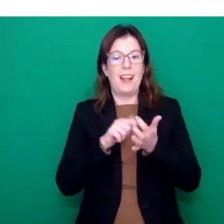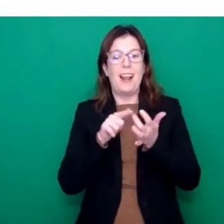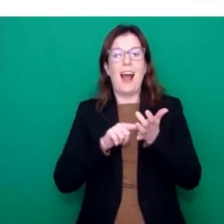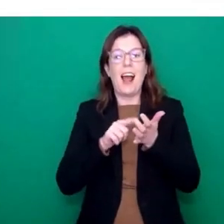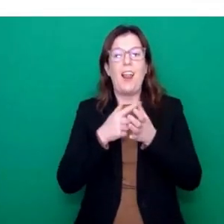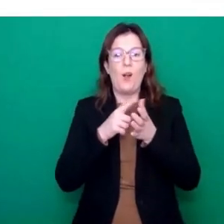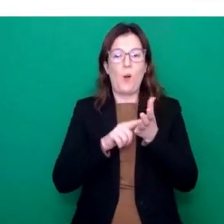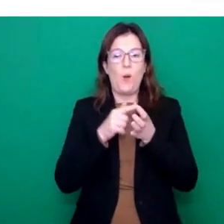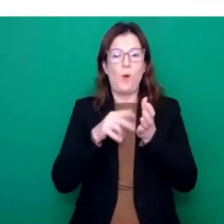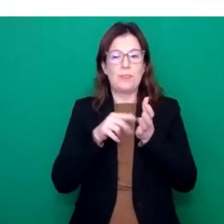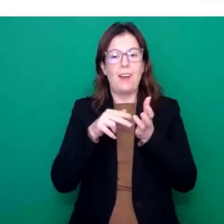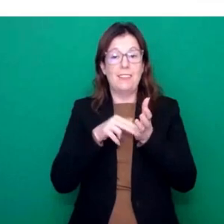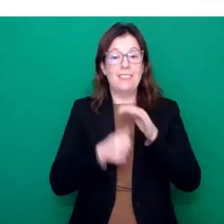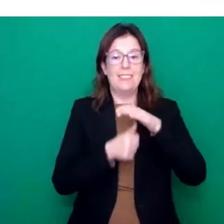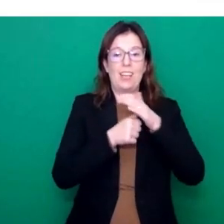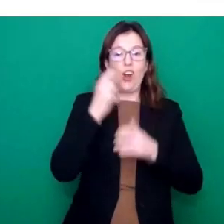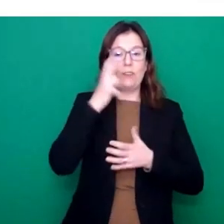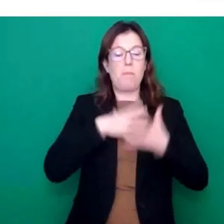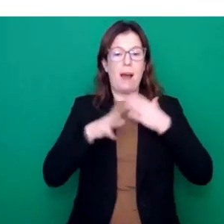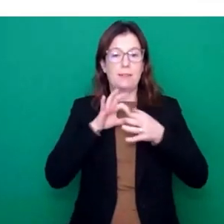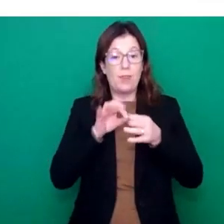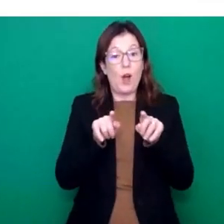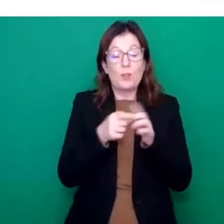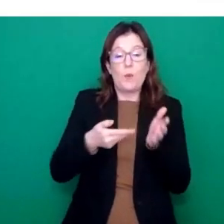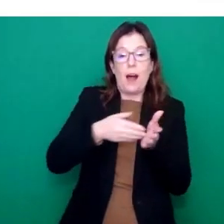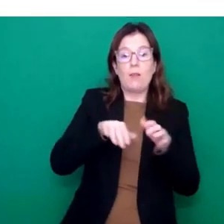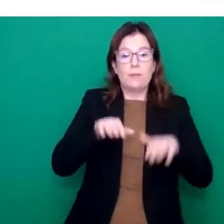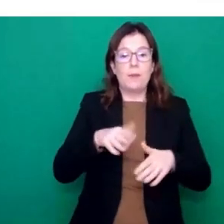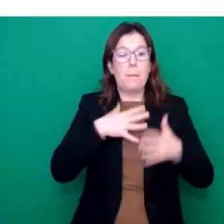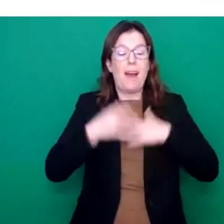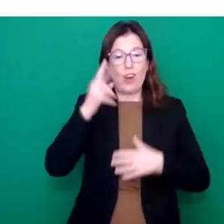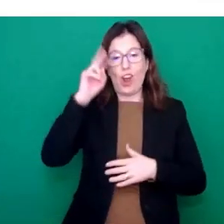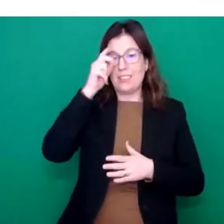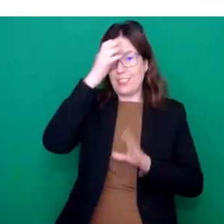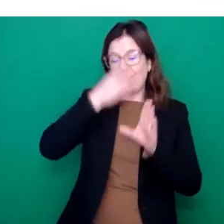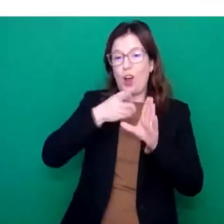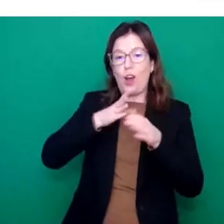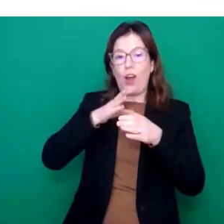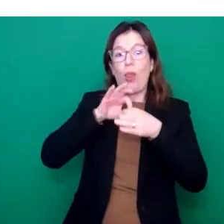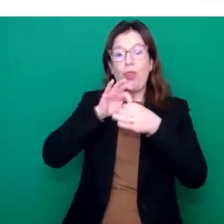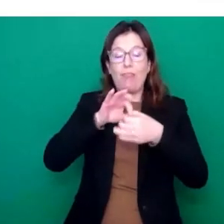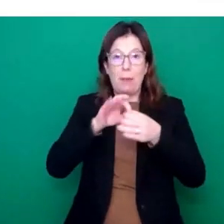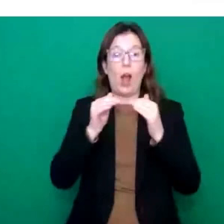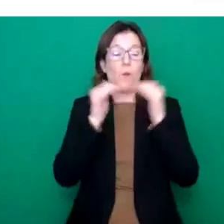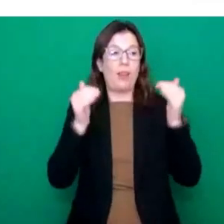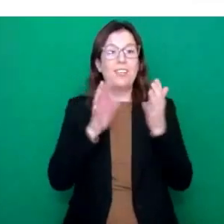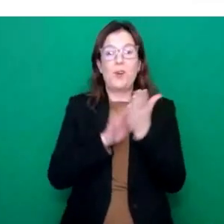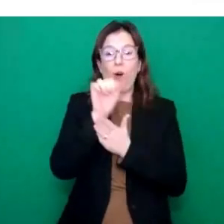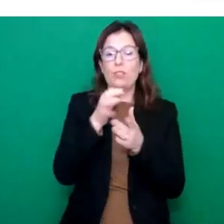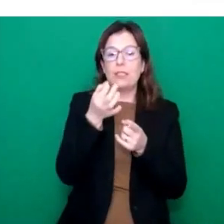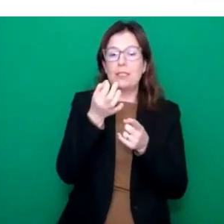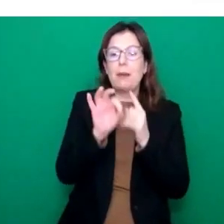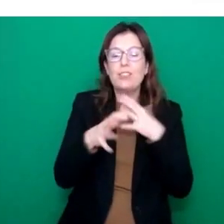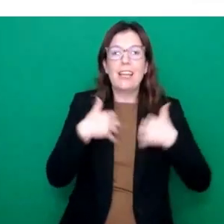psychotherapist. I'm also the British Association for Behavioural and Cognitive Psychotherapies Equality and Culture Special Interest